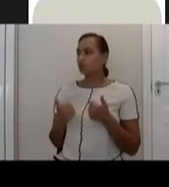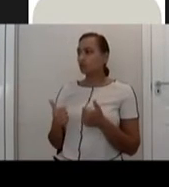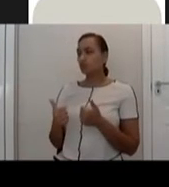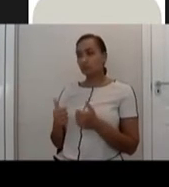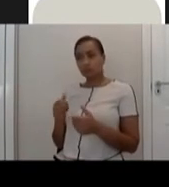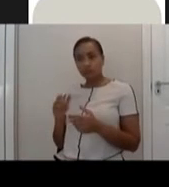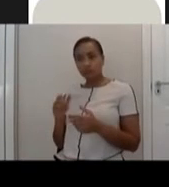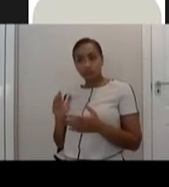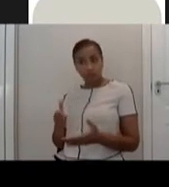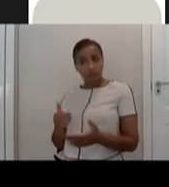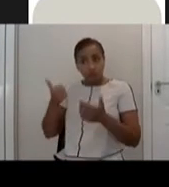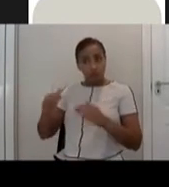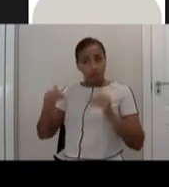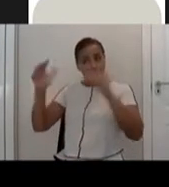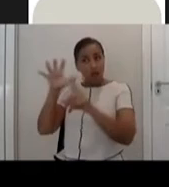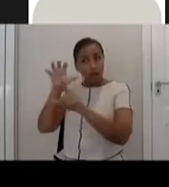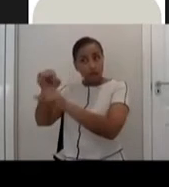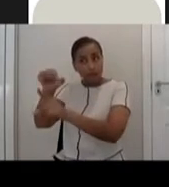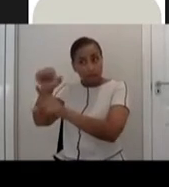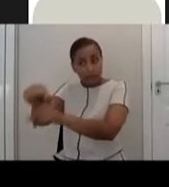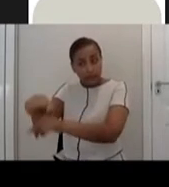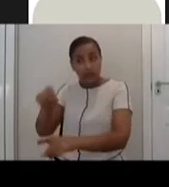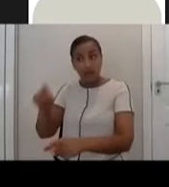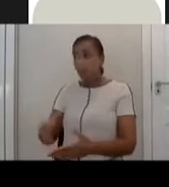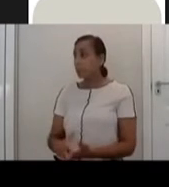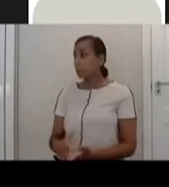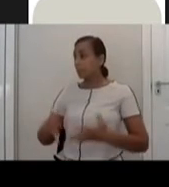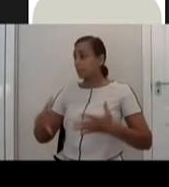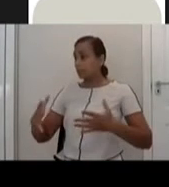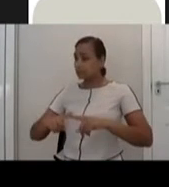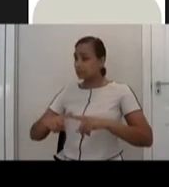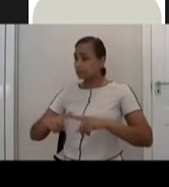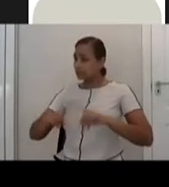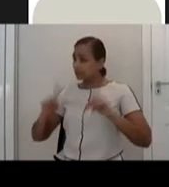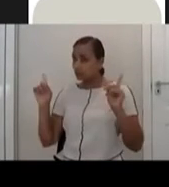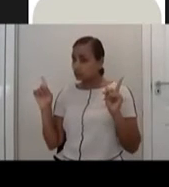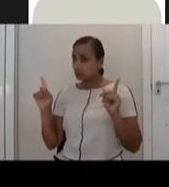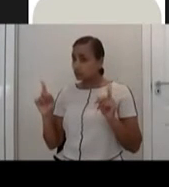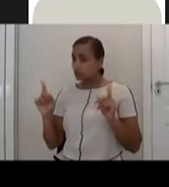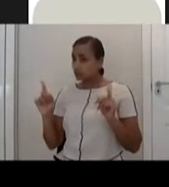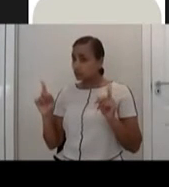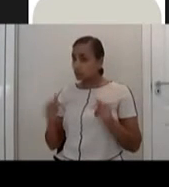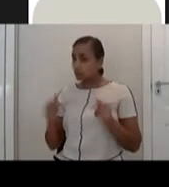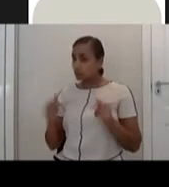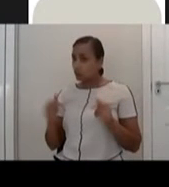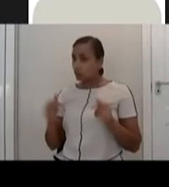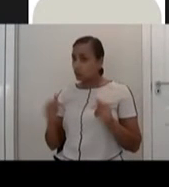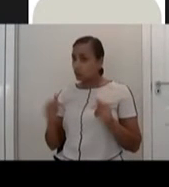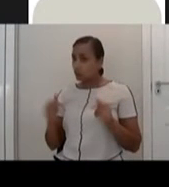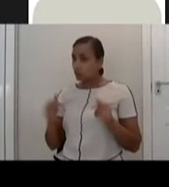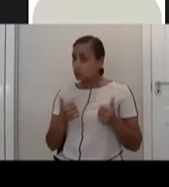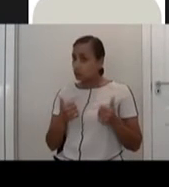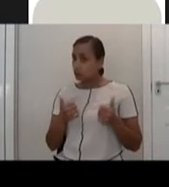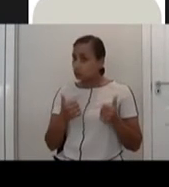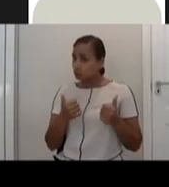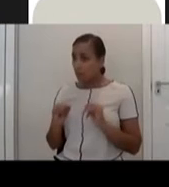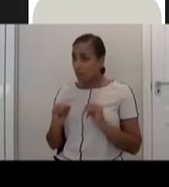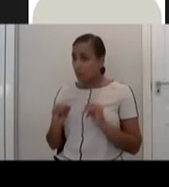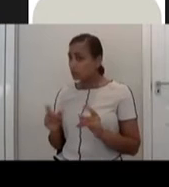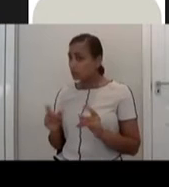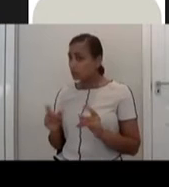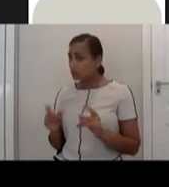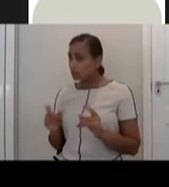the tracing? And is it making any difference to Enfield's new COVID infection rates?